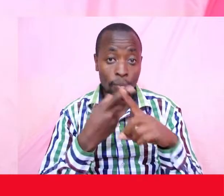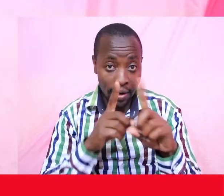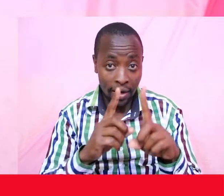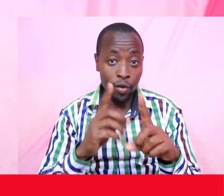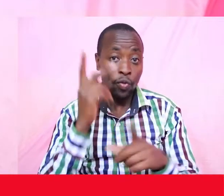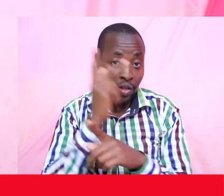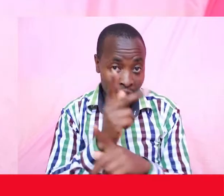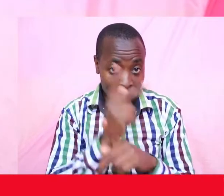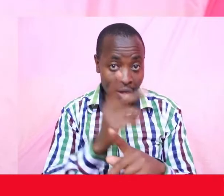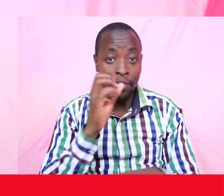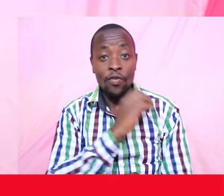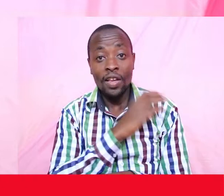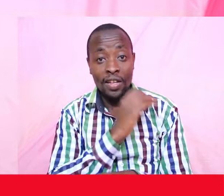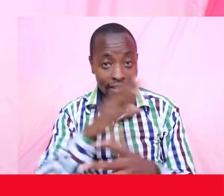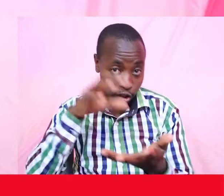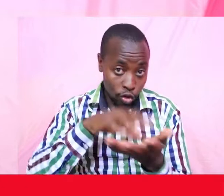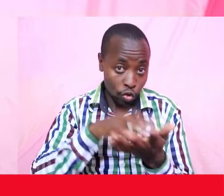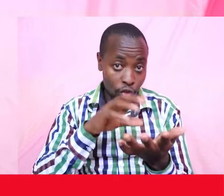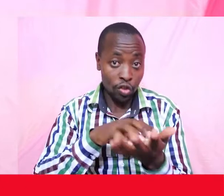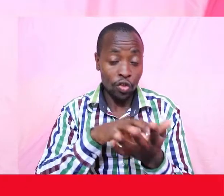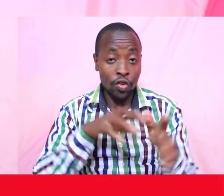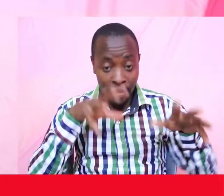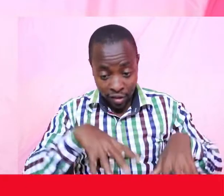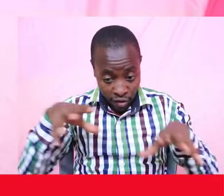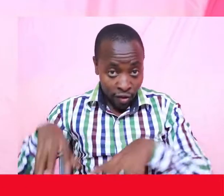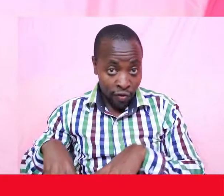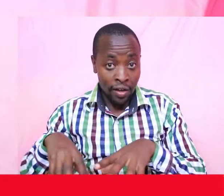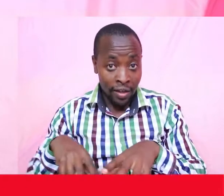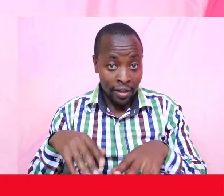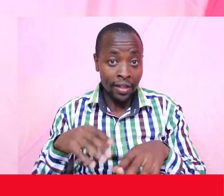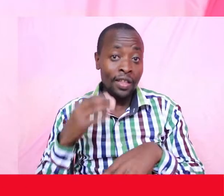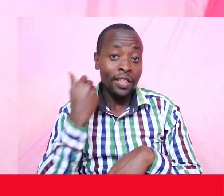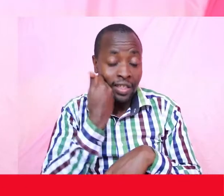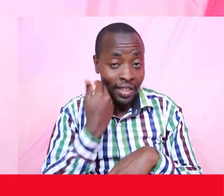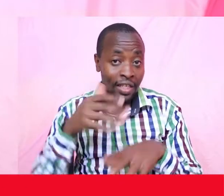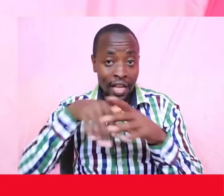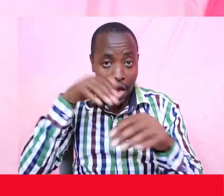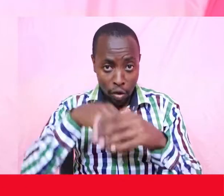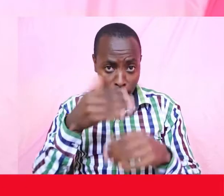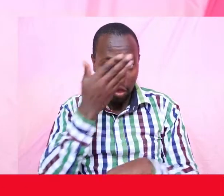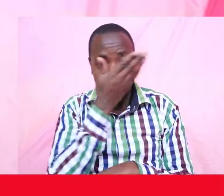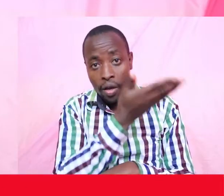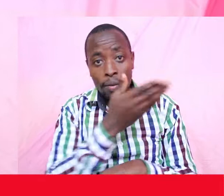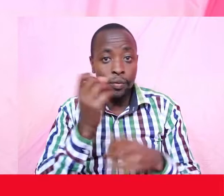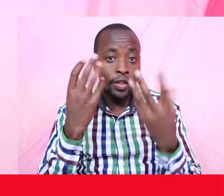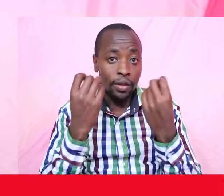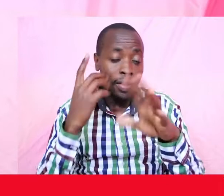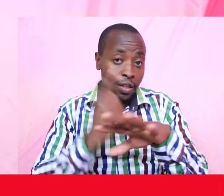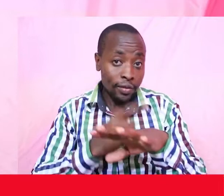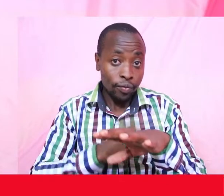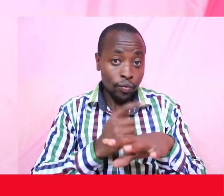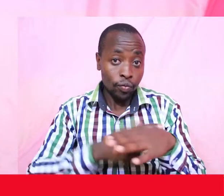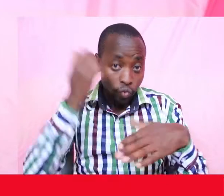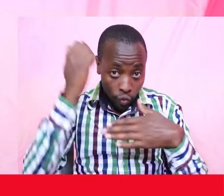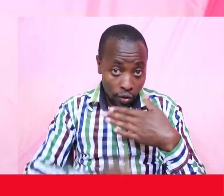on fearing the situation, the circumstance, the economy, the sickness that is out there. Many are the time we stop